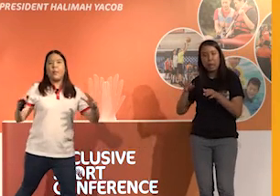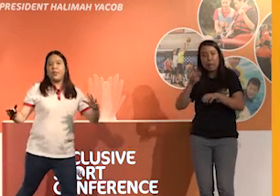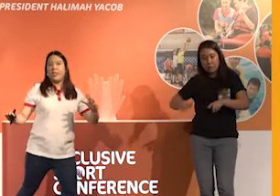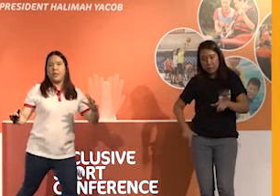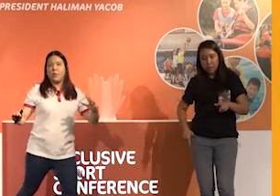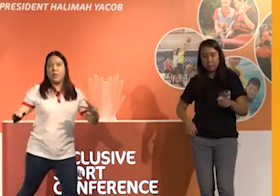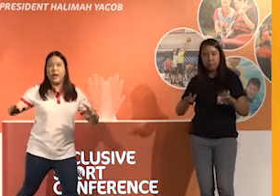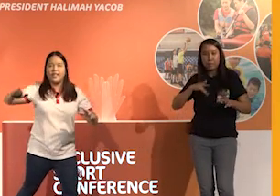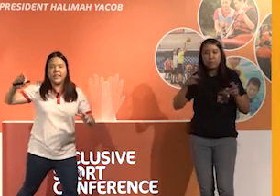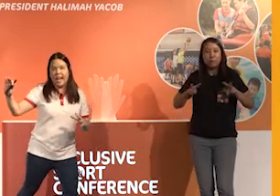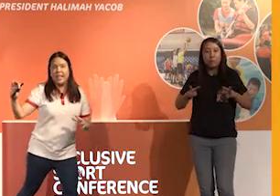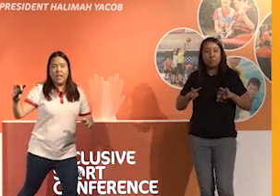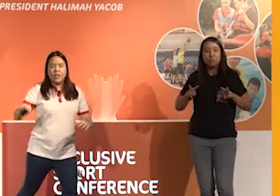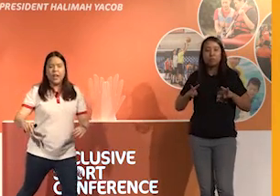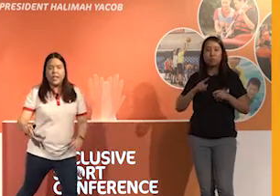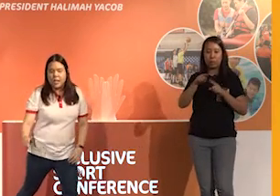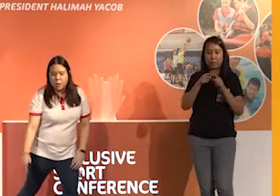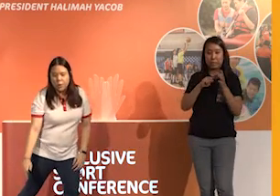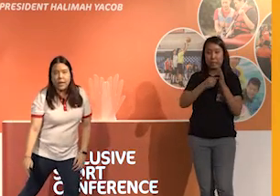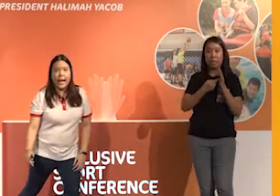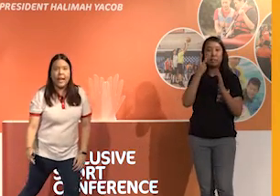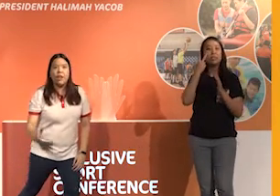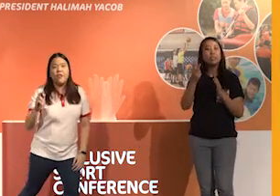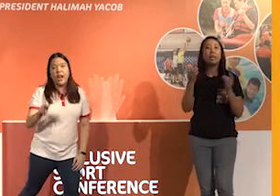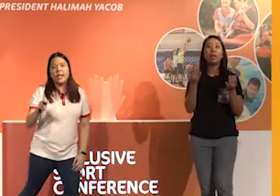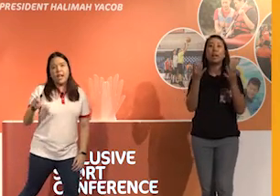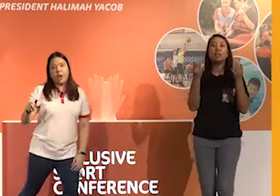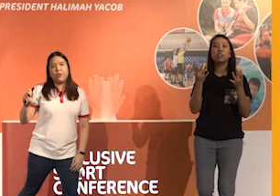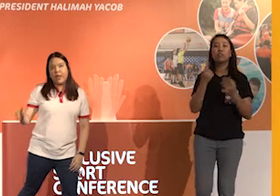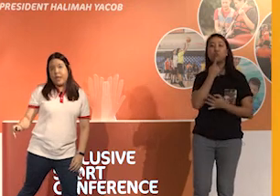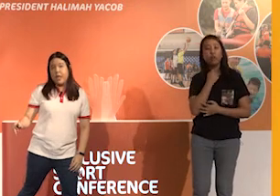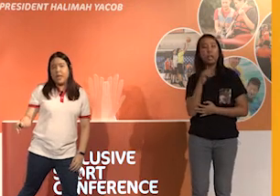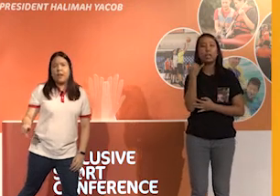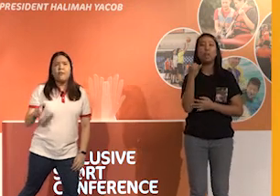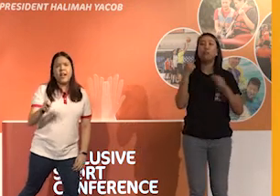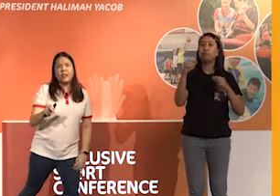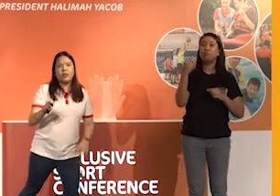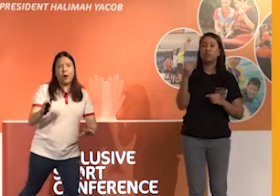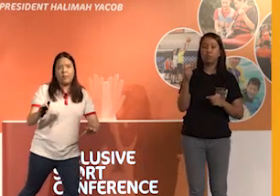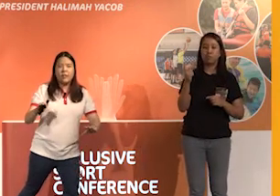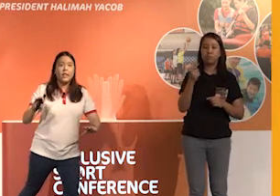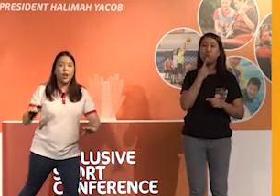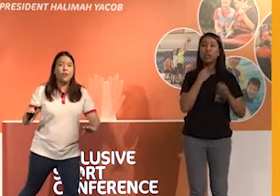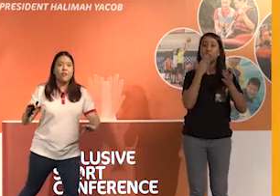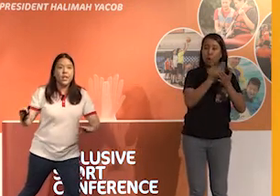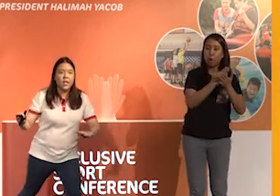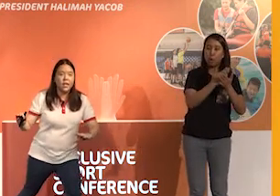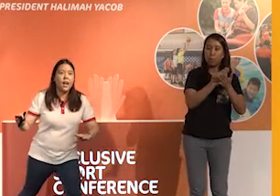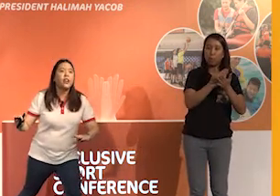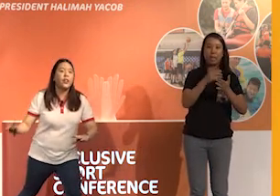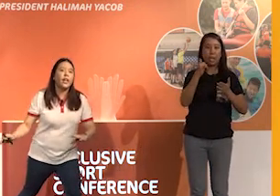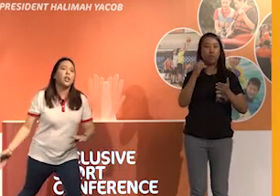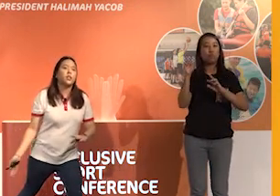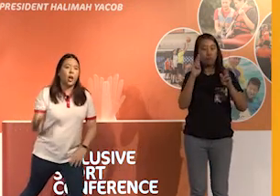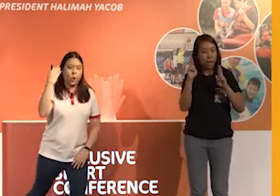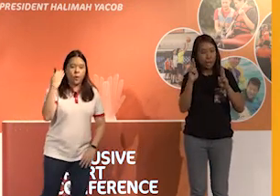feel the vibration when you touch. You can see also the light, red, yellow, green. Red, stop. Yellow, ready,